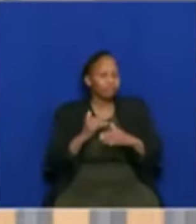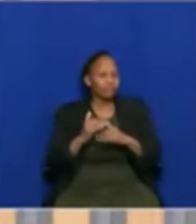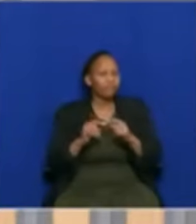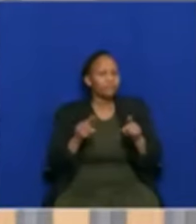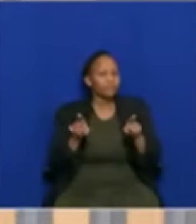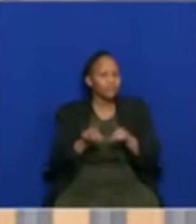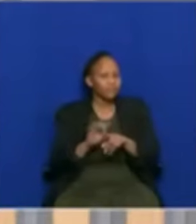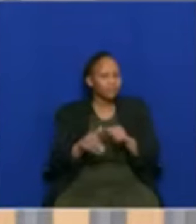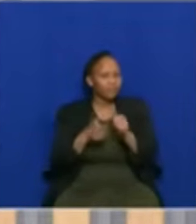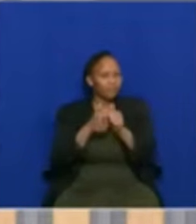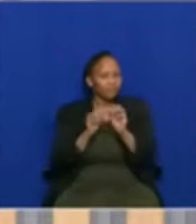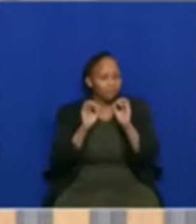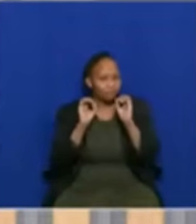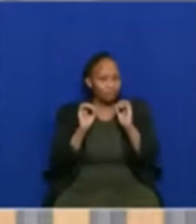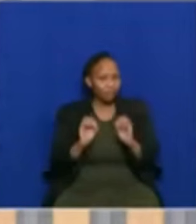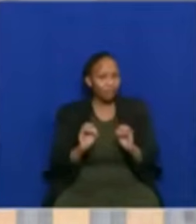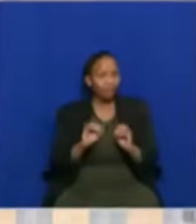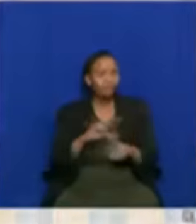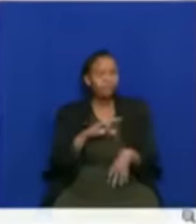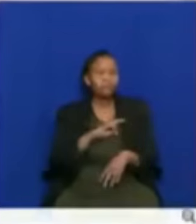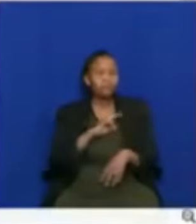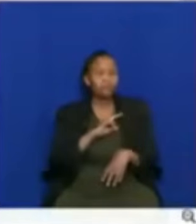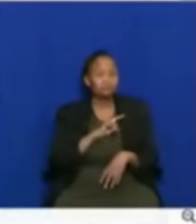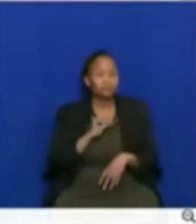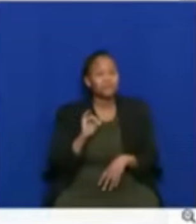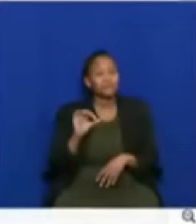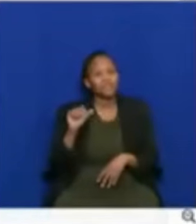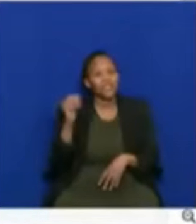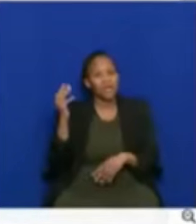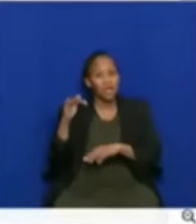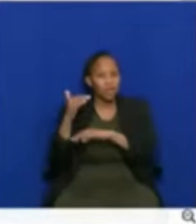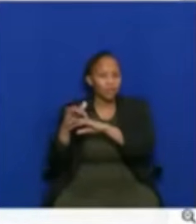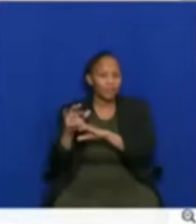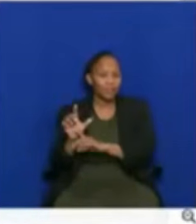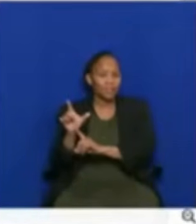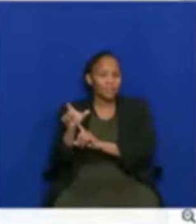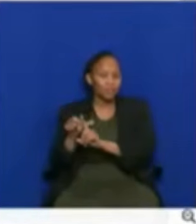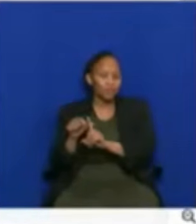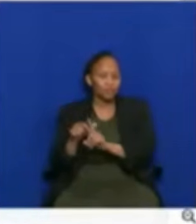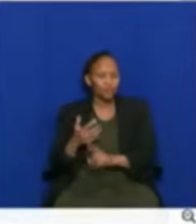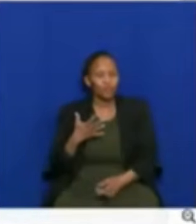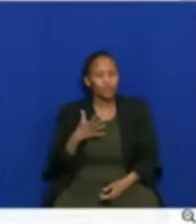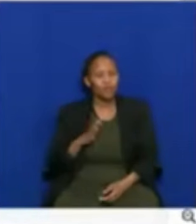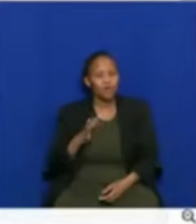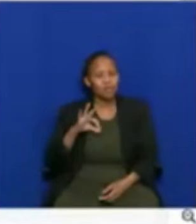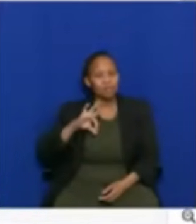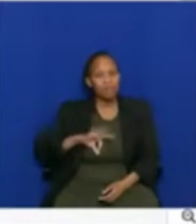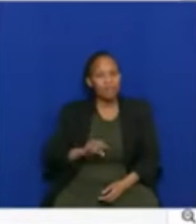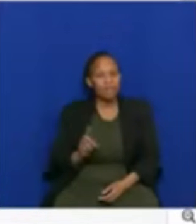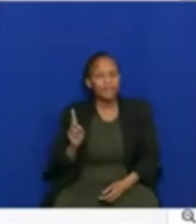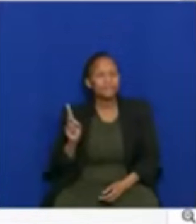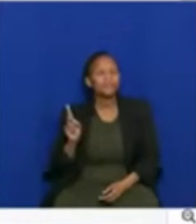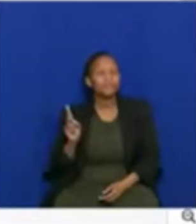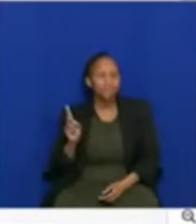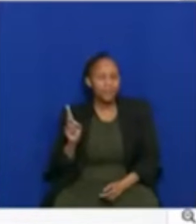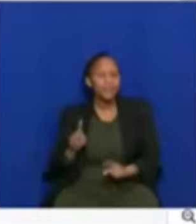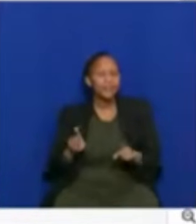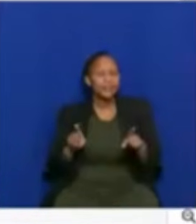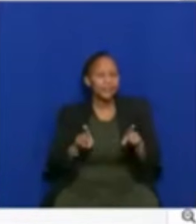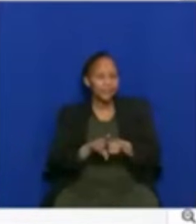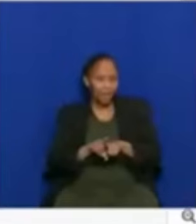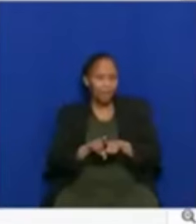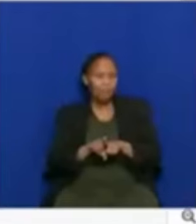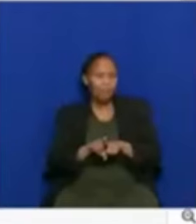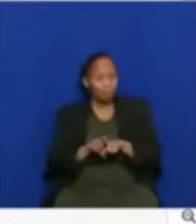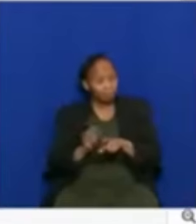a civilian. On the same kind of logic, that applies here as